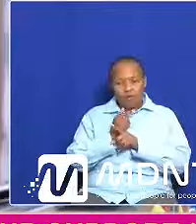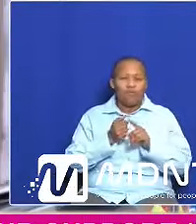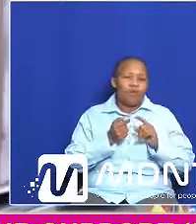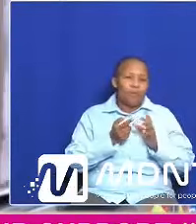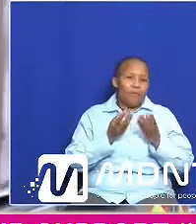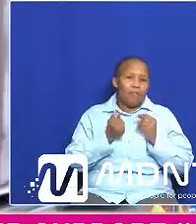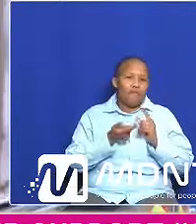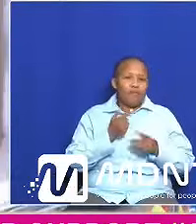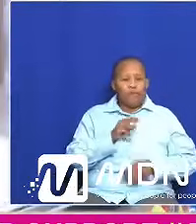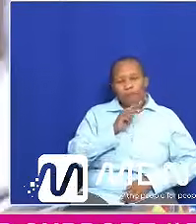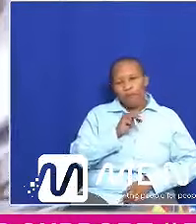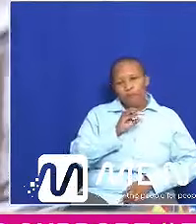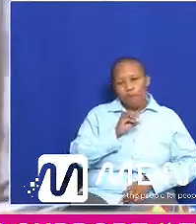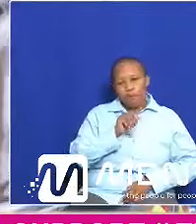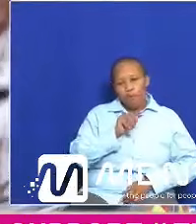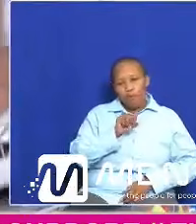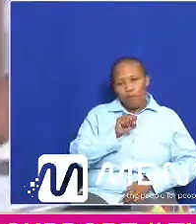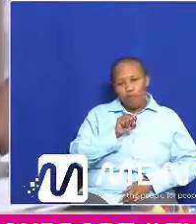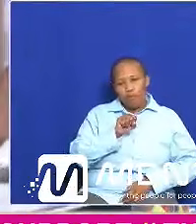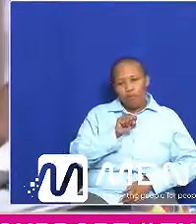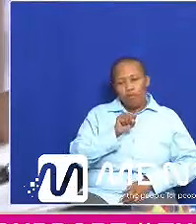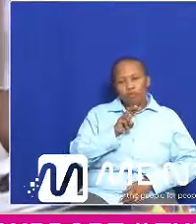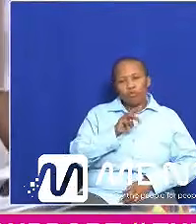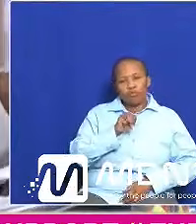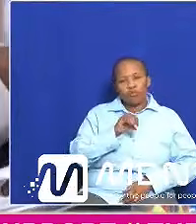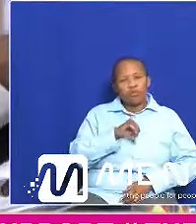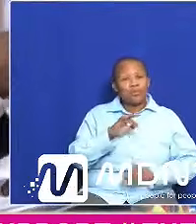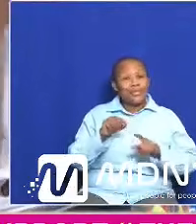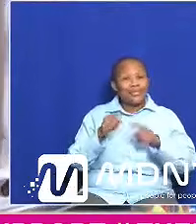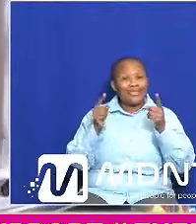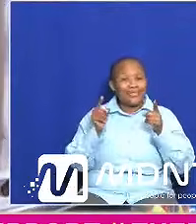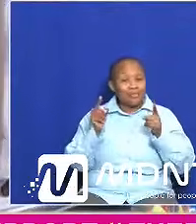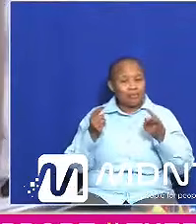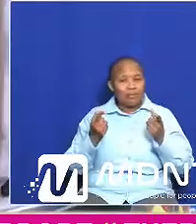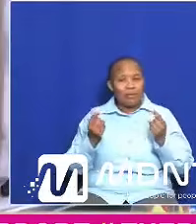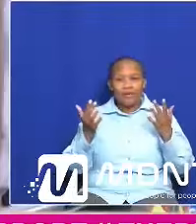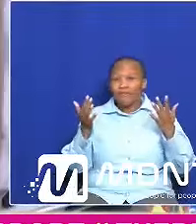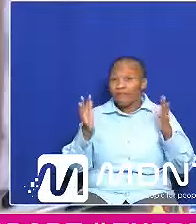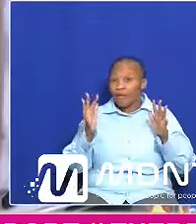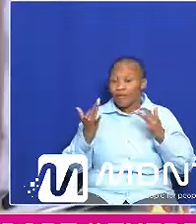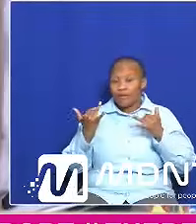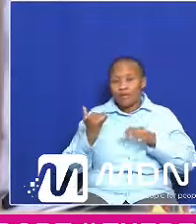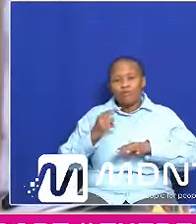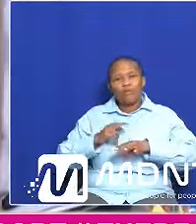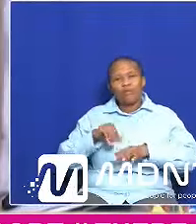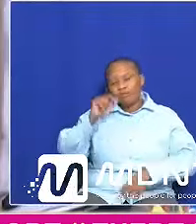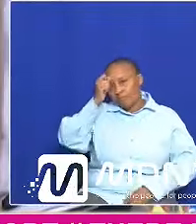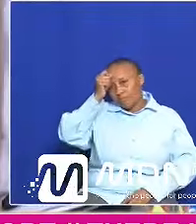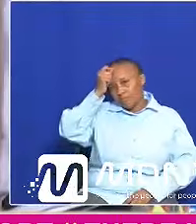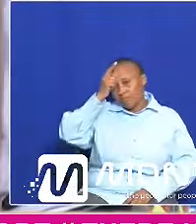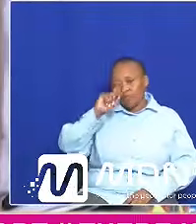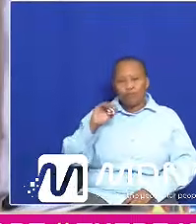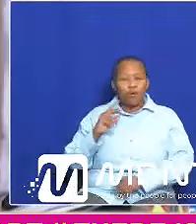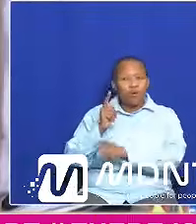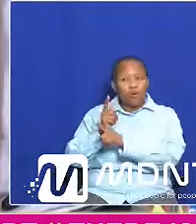distinction, and we were made to understand by yourself that the loan with Mr. Karim was on